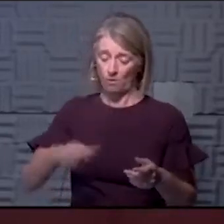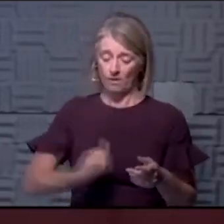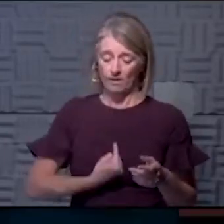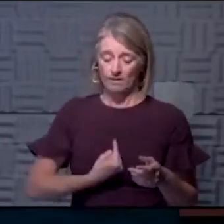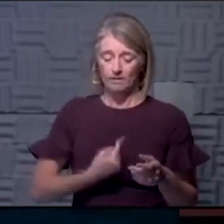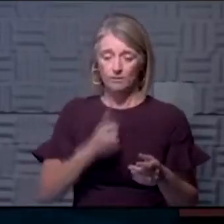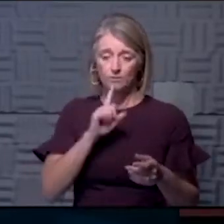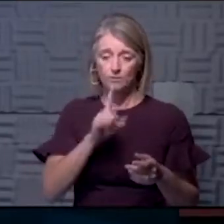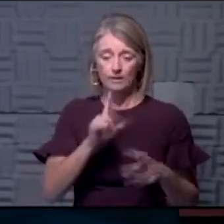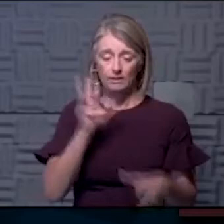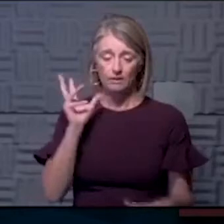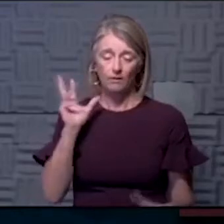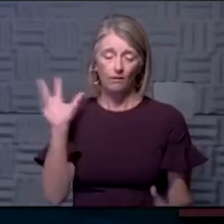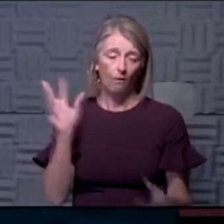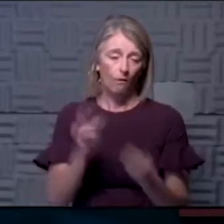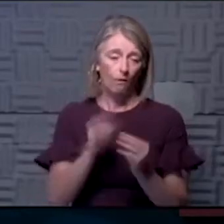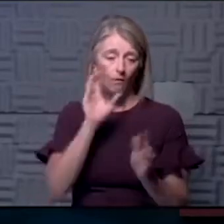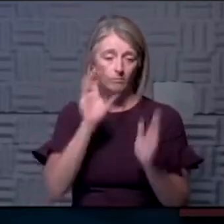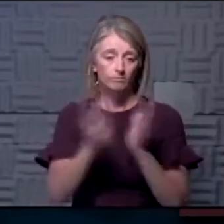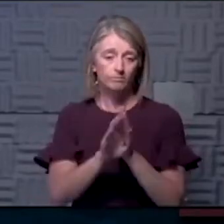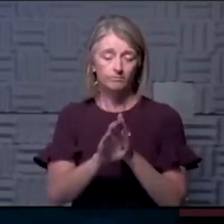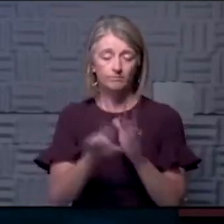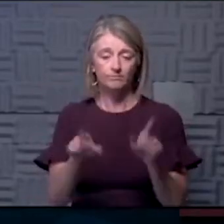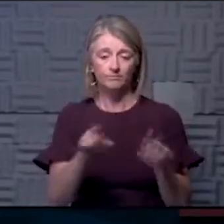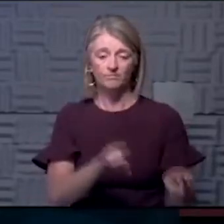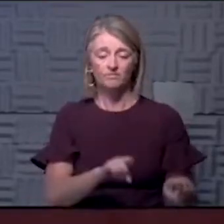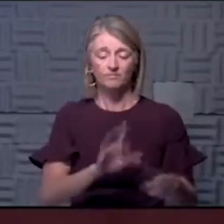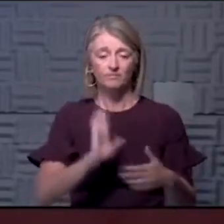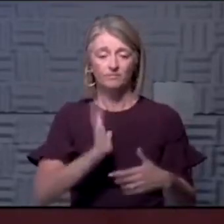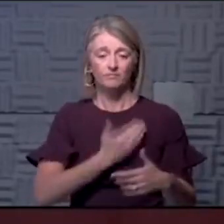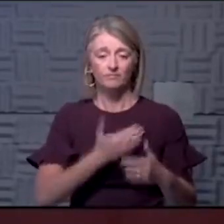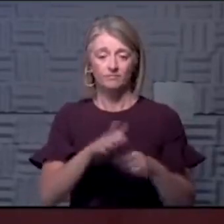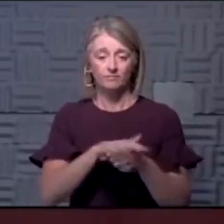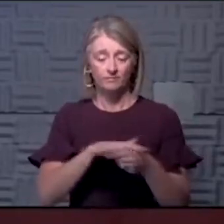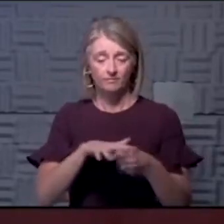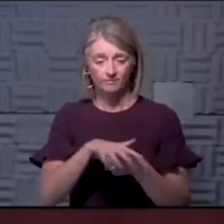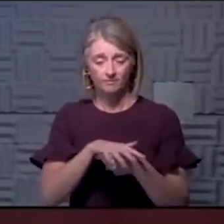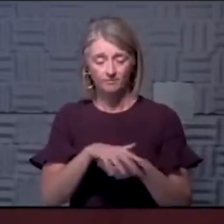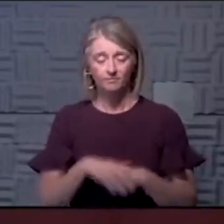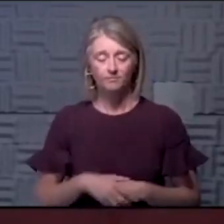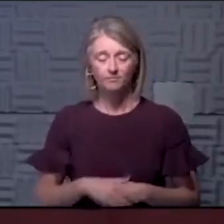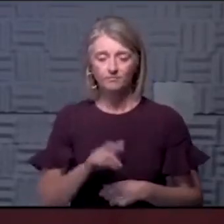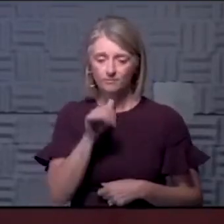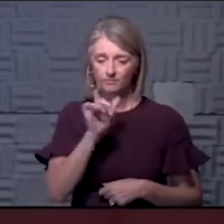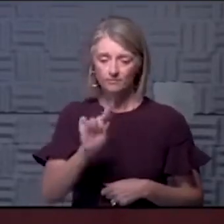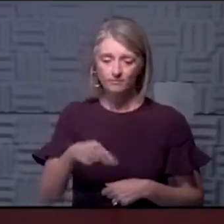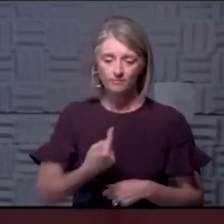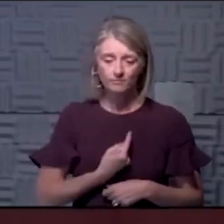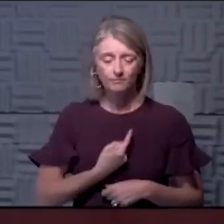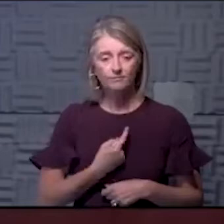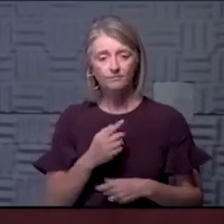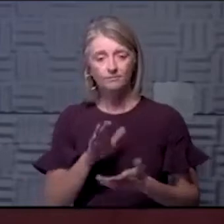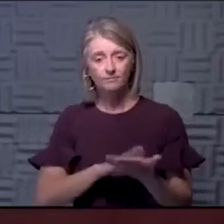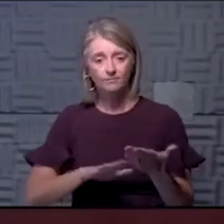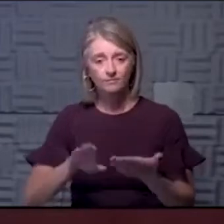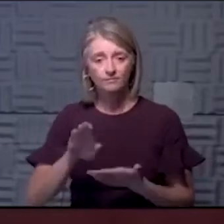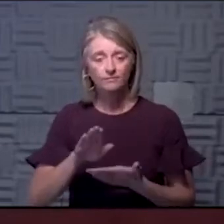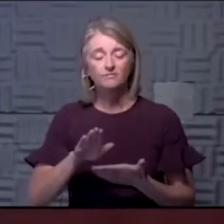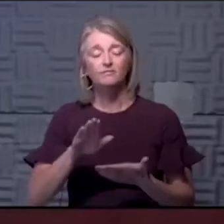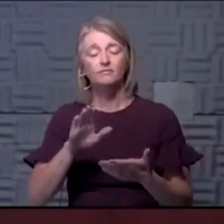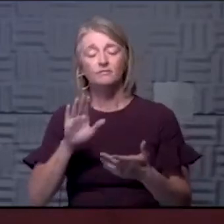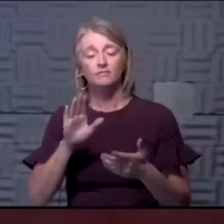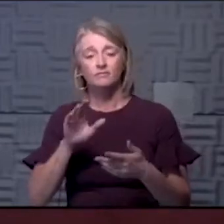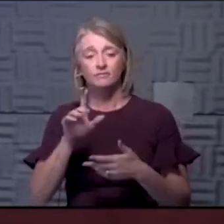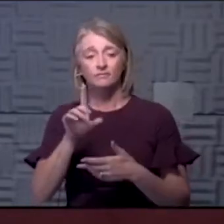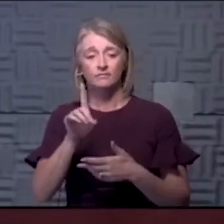of creating a holistic picture of what's happening. It's not just our numbers. It's looking at community numbers, Douglas County numbers,